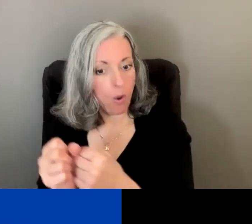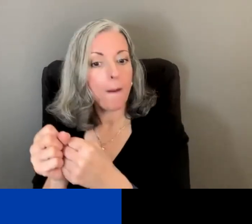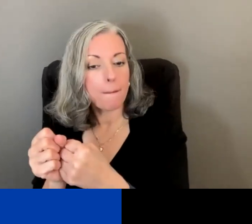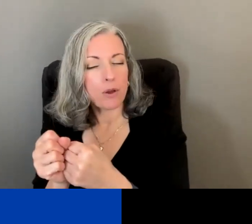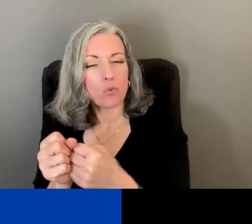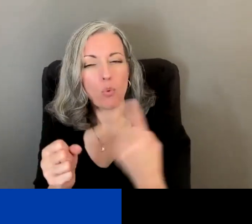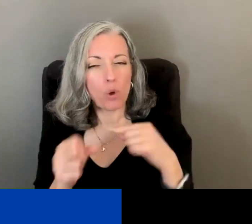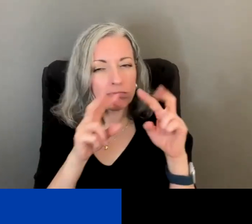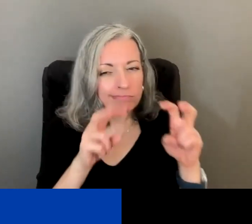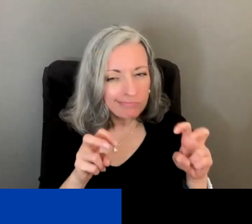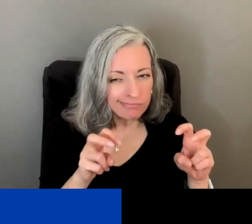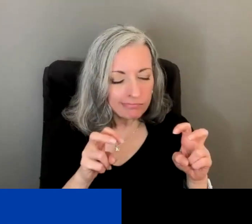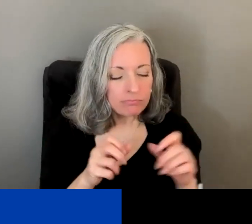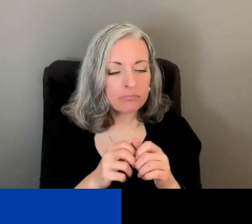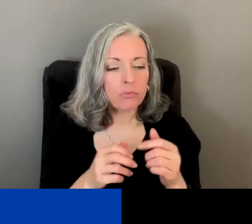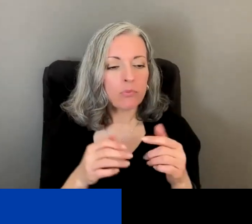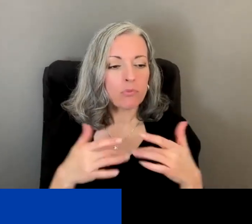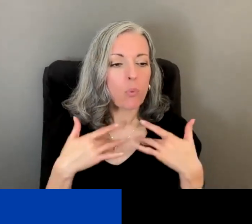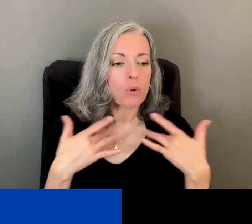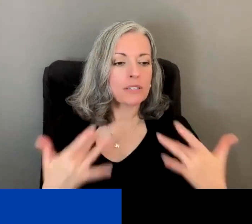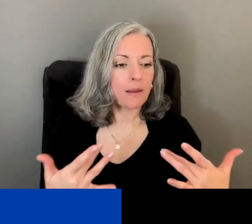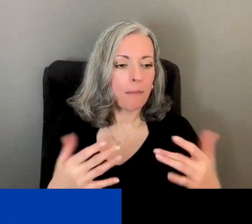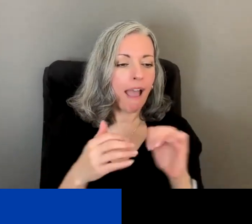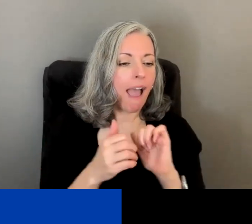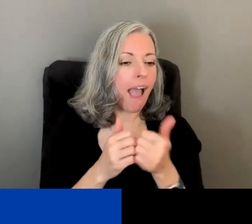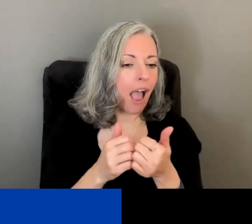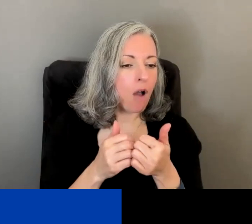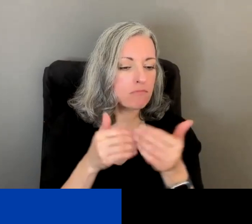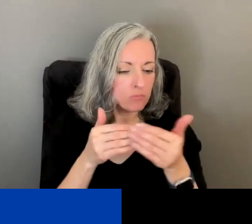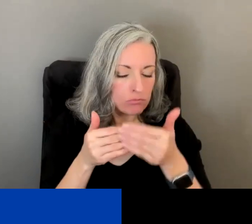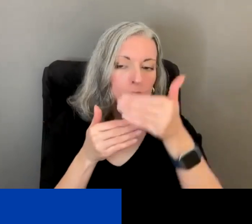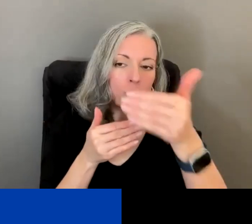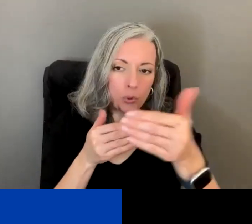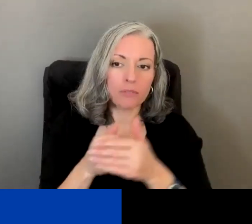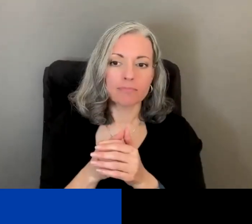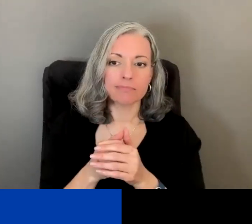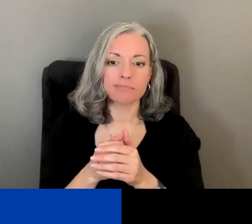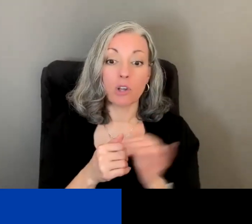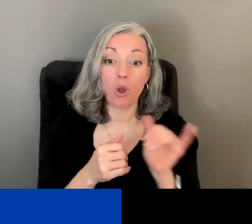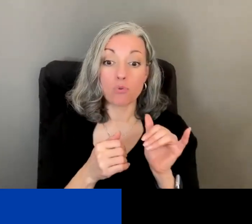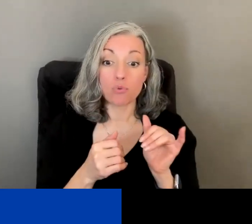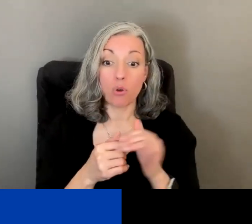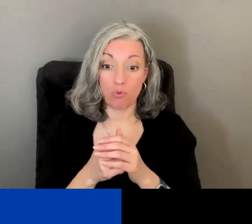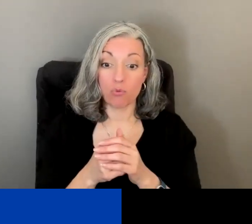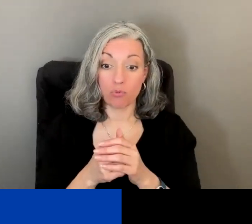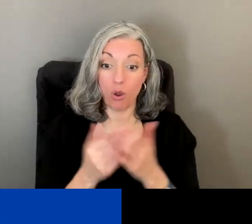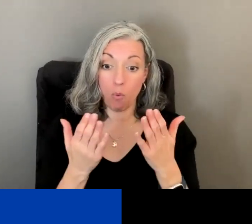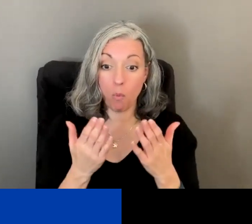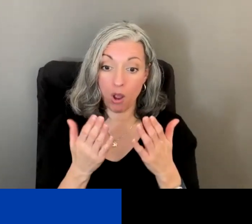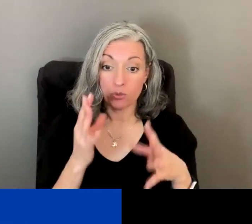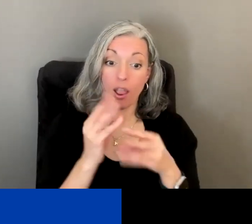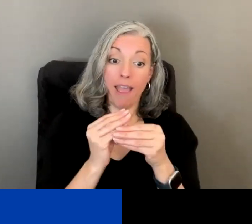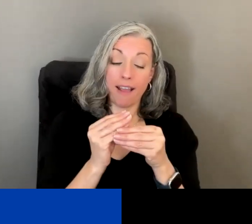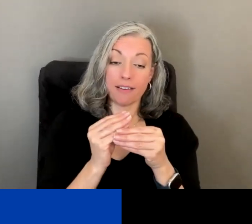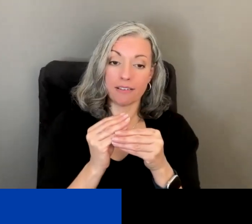investigating in the meantime about how we might be able to move forward. And I will say, just to the points that have been raised, I do think the